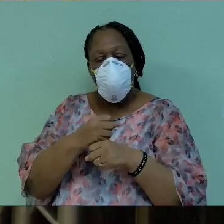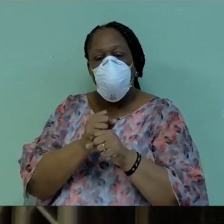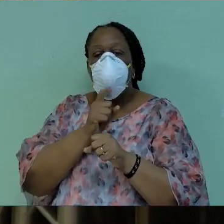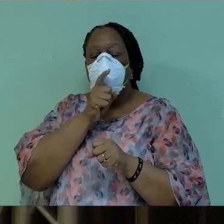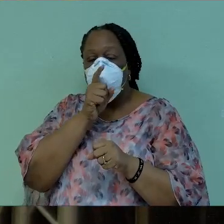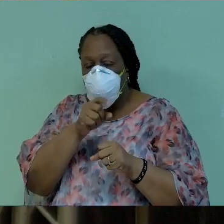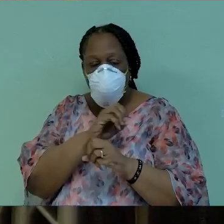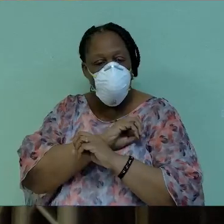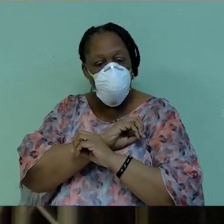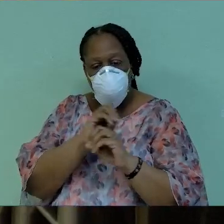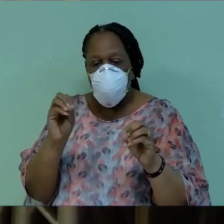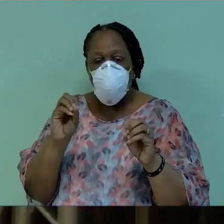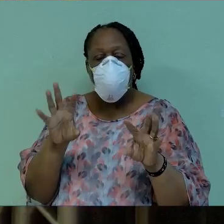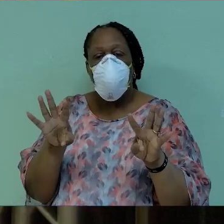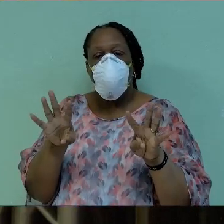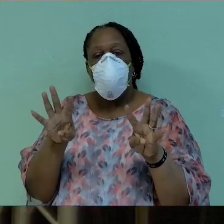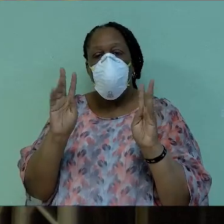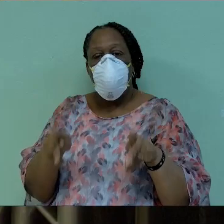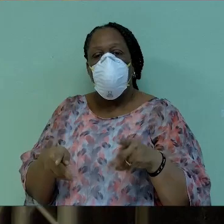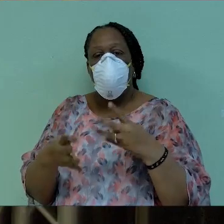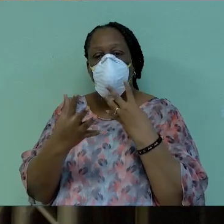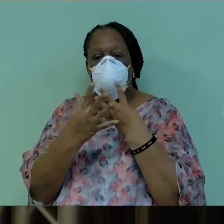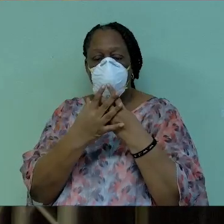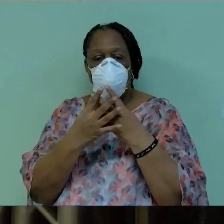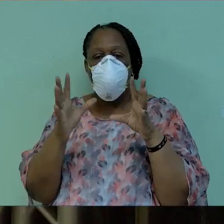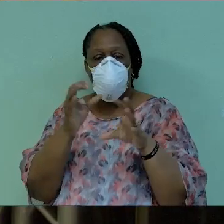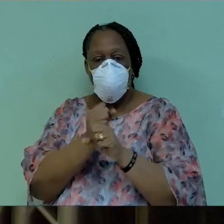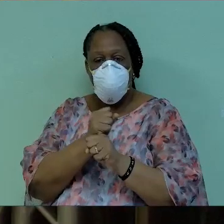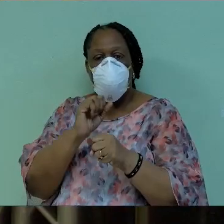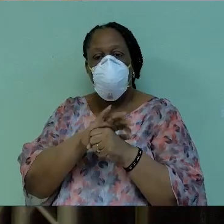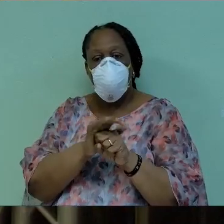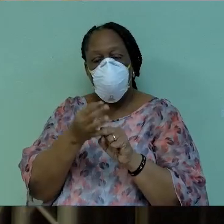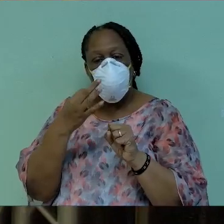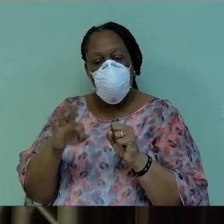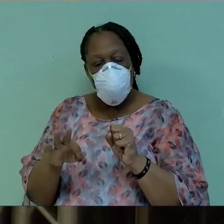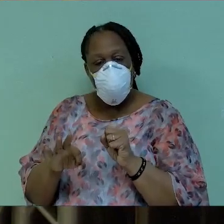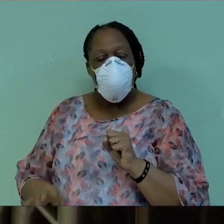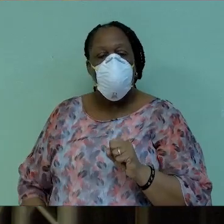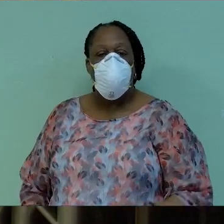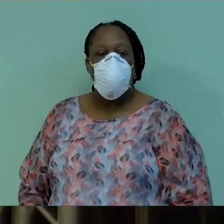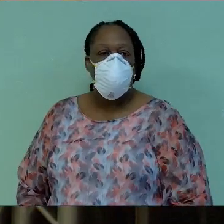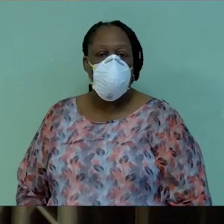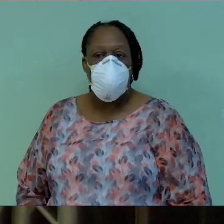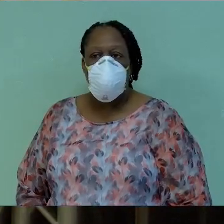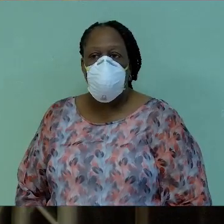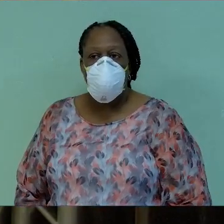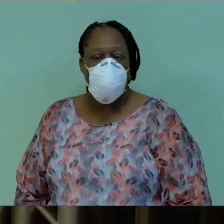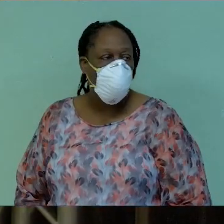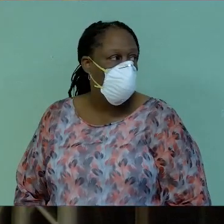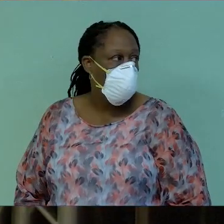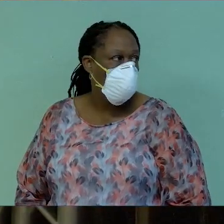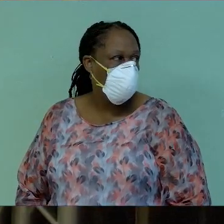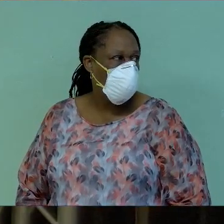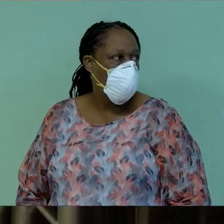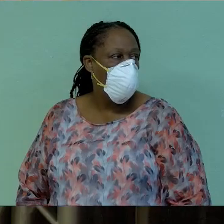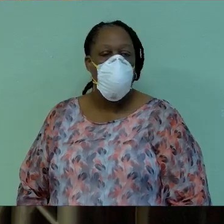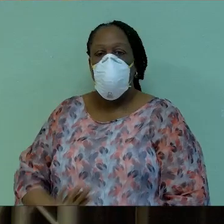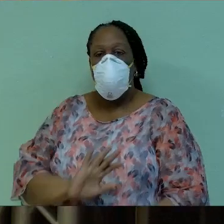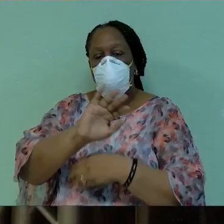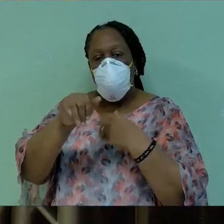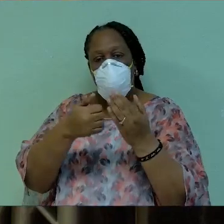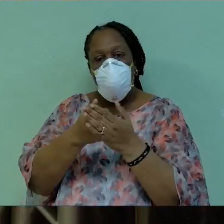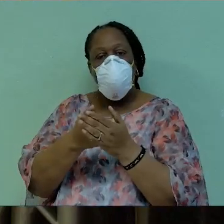in order to prevent the virus from entering our prison. It was a consensus by all